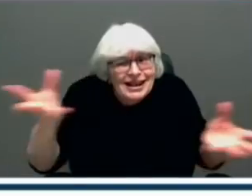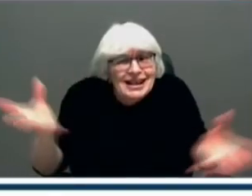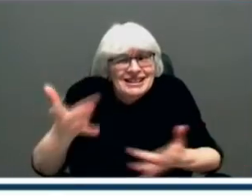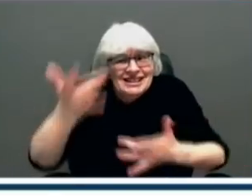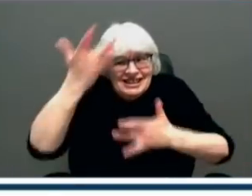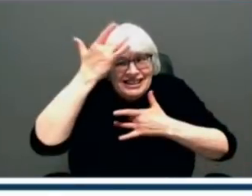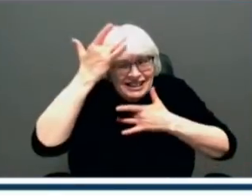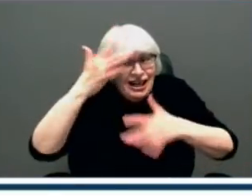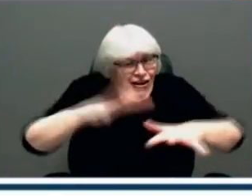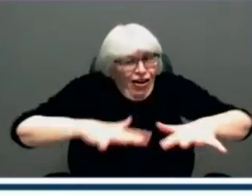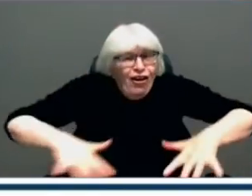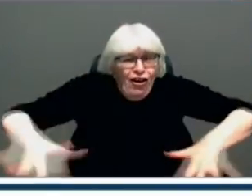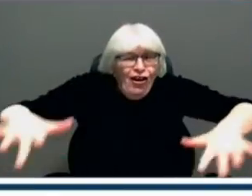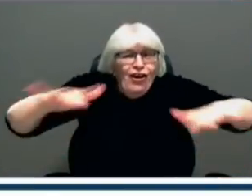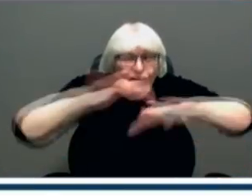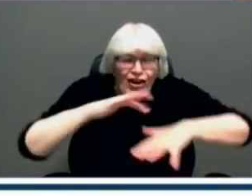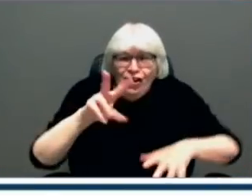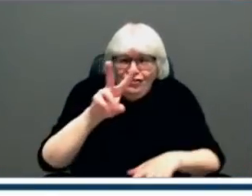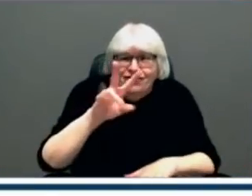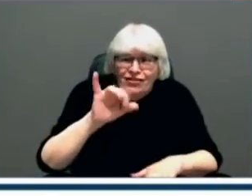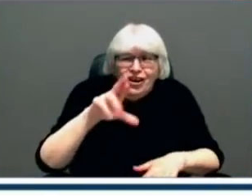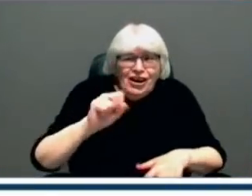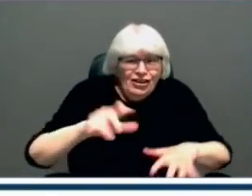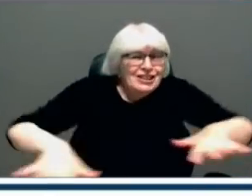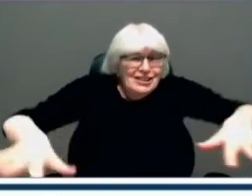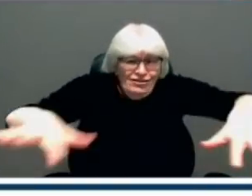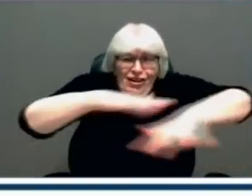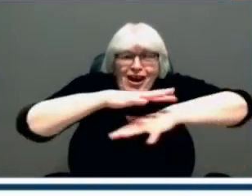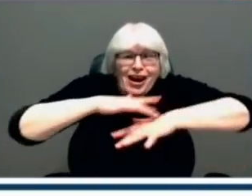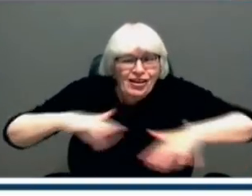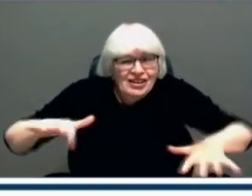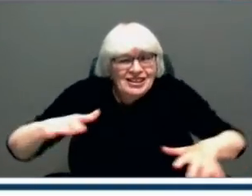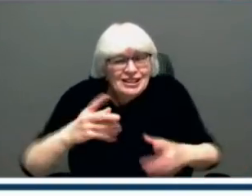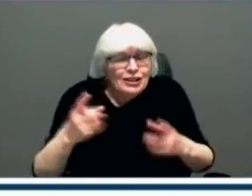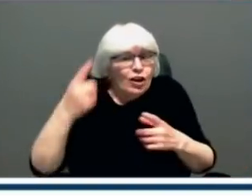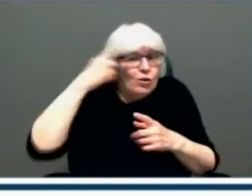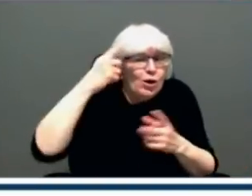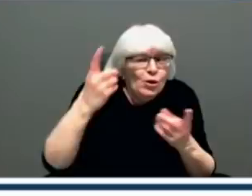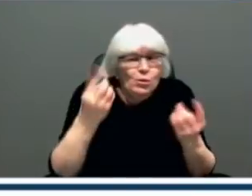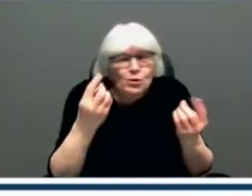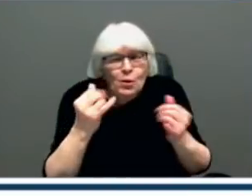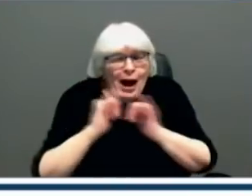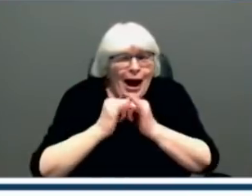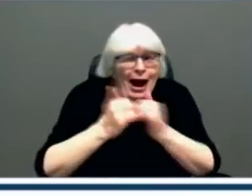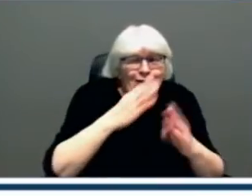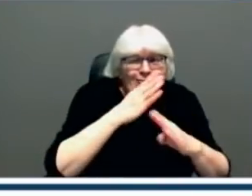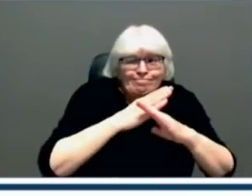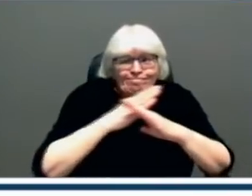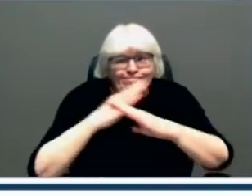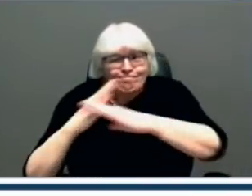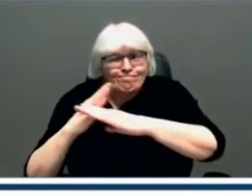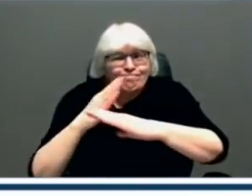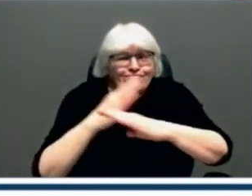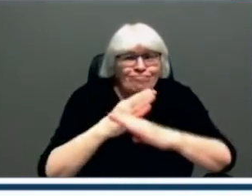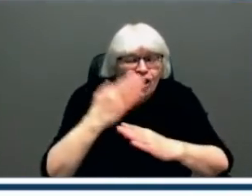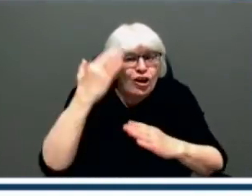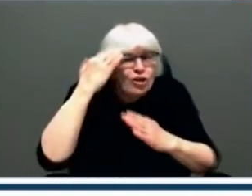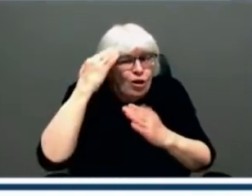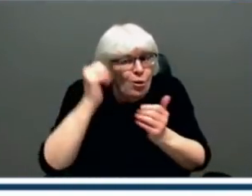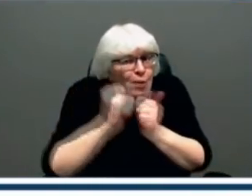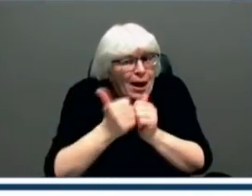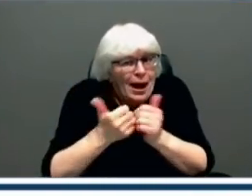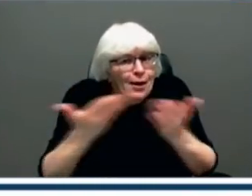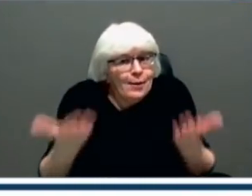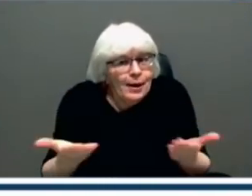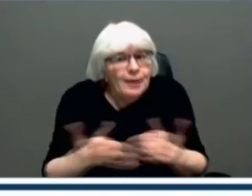protect ourselves from exposure and infection. We know how to do that. The report also shows that the risk of severe